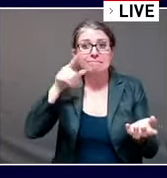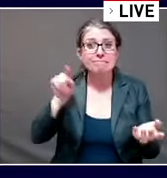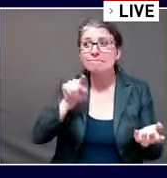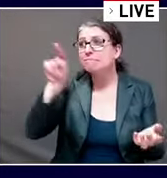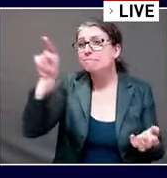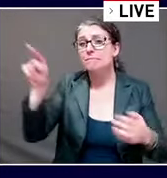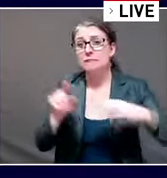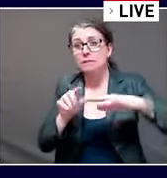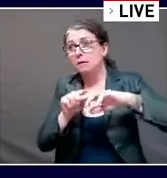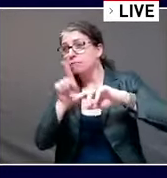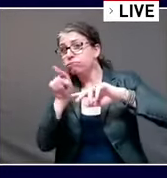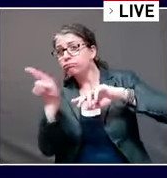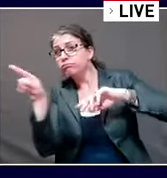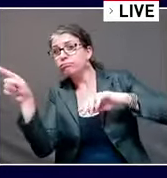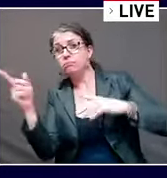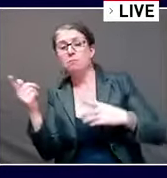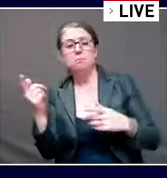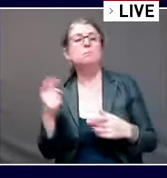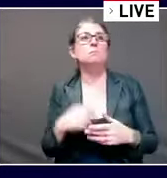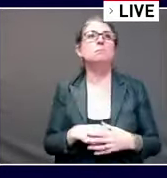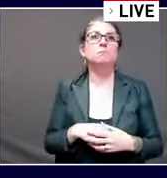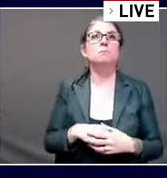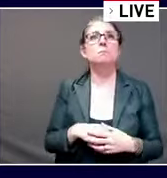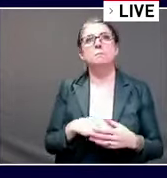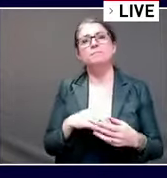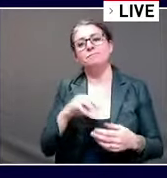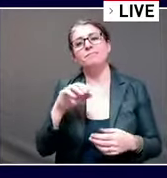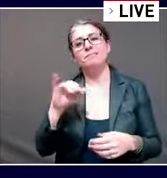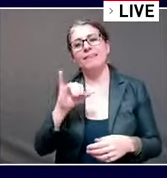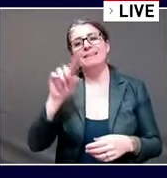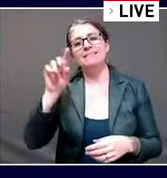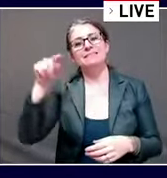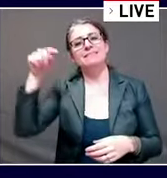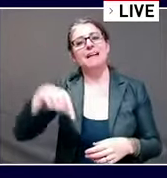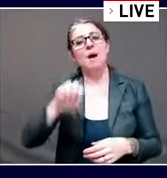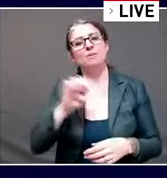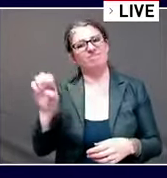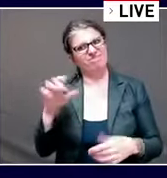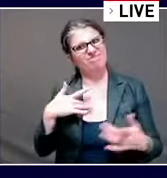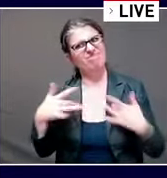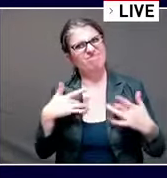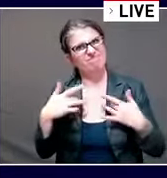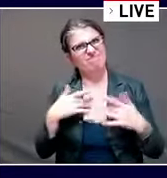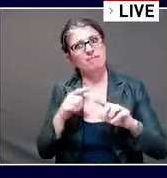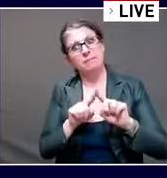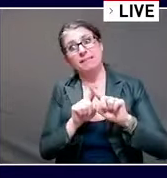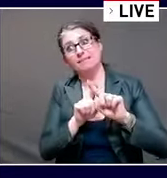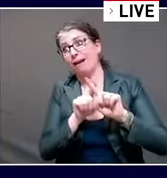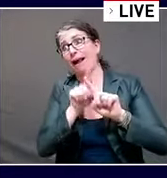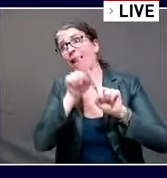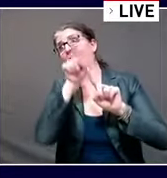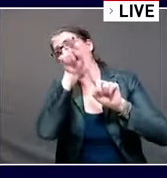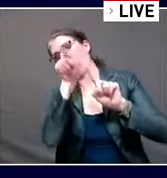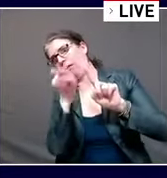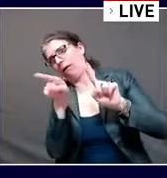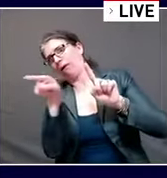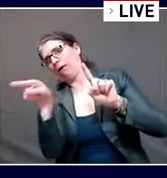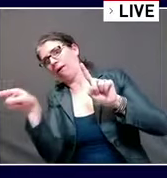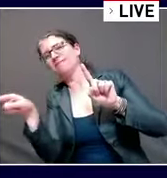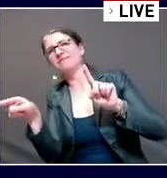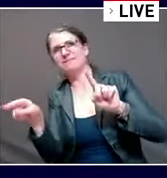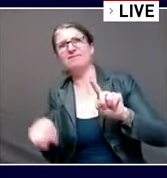Although cold storage, ultra cold storage down east may be a challenge, everyday freezers